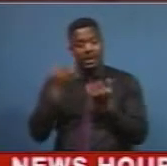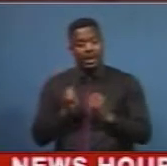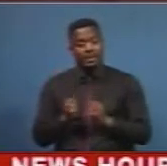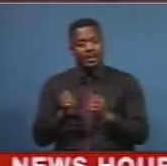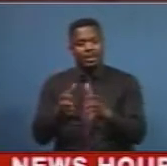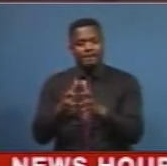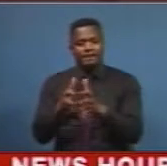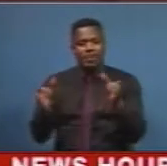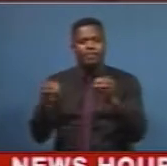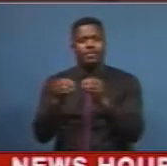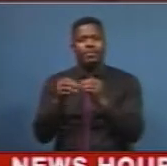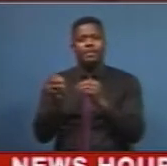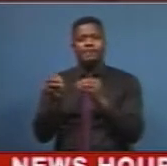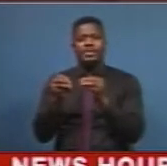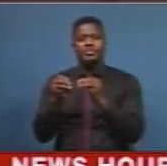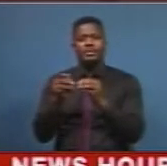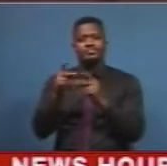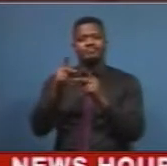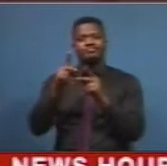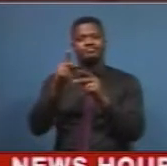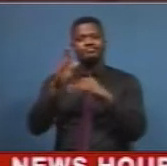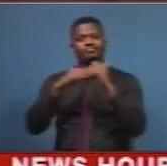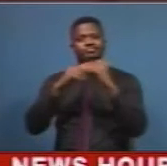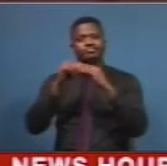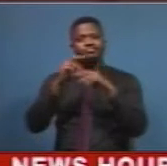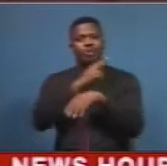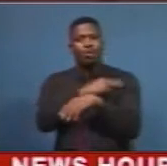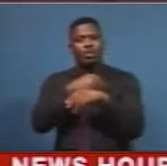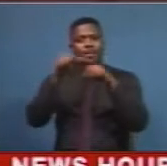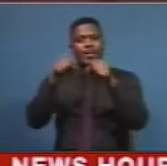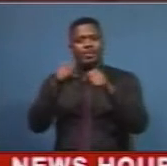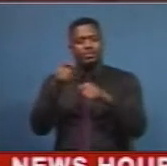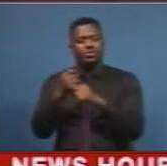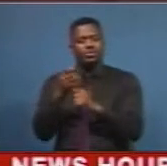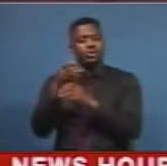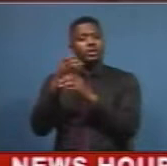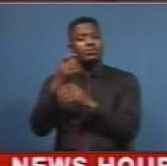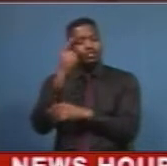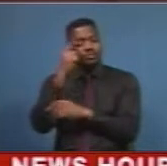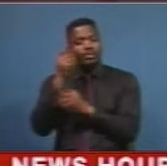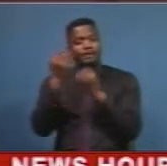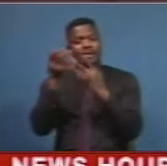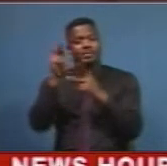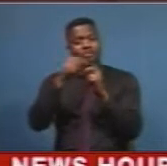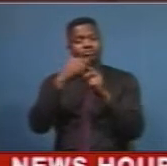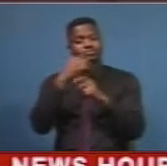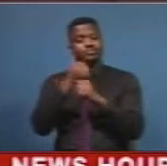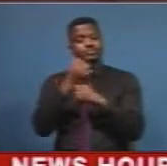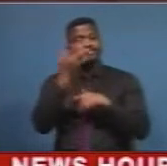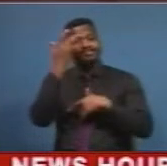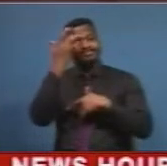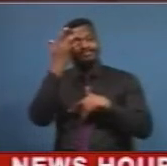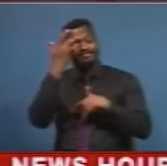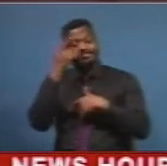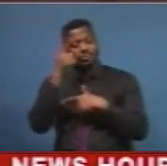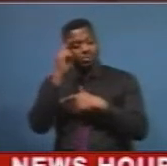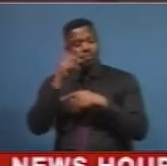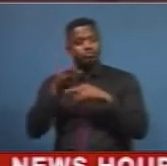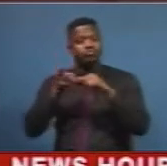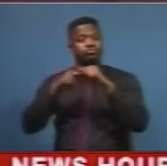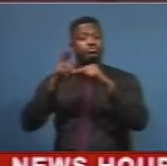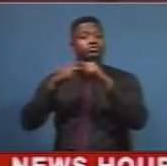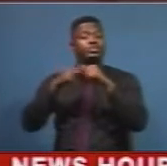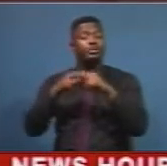expand more management facilities and build capacity to handle the many severe cases that are likely to